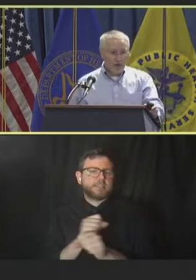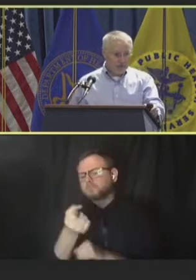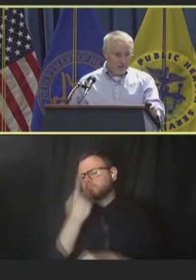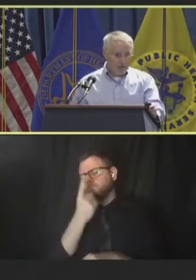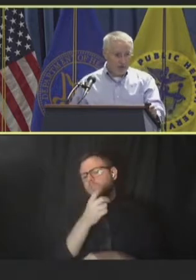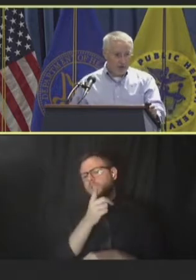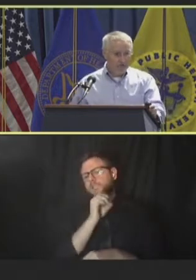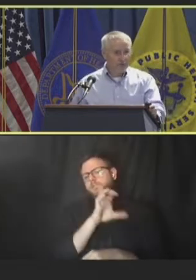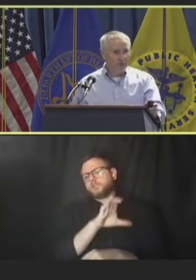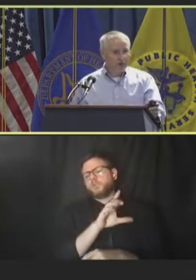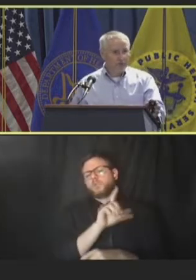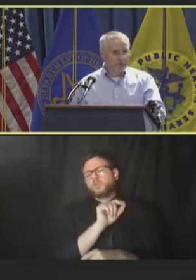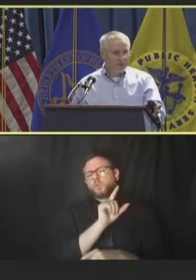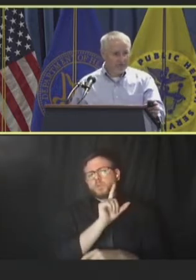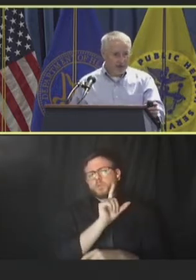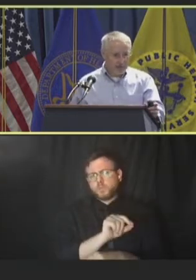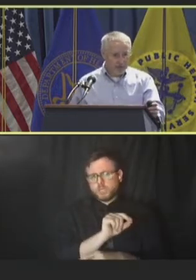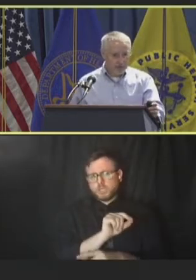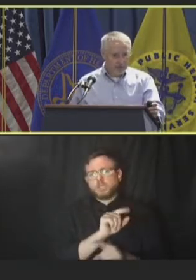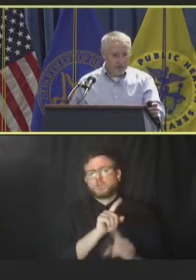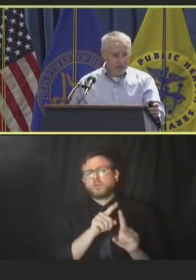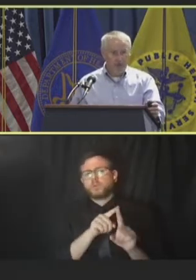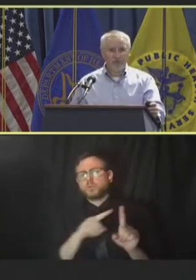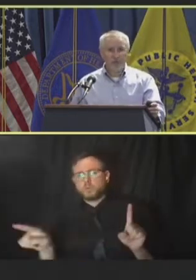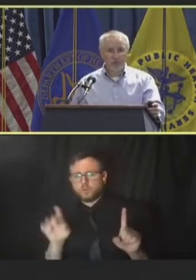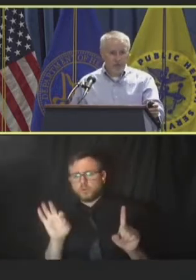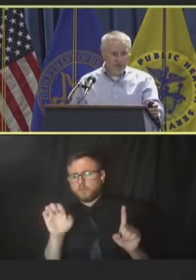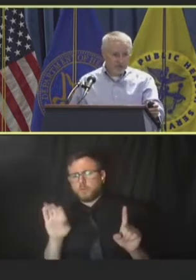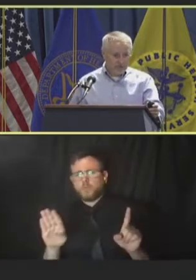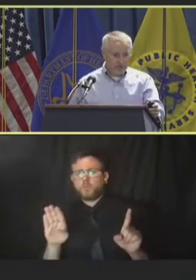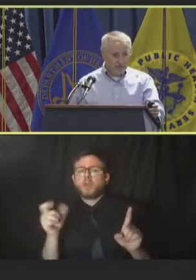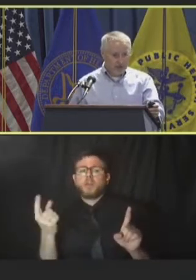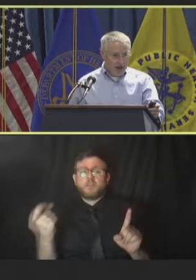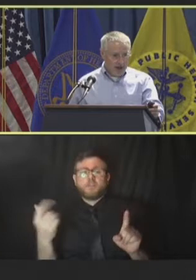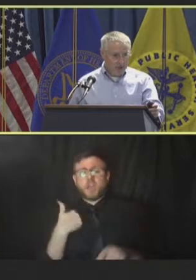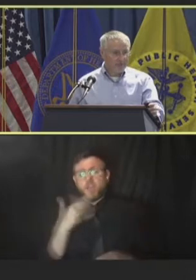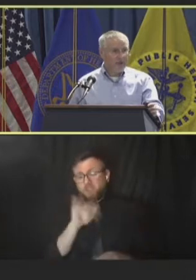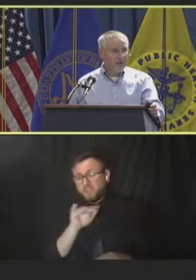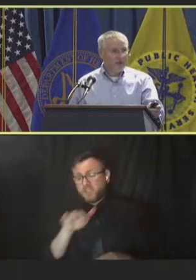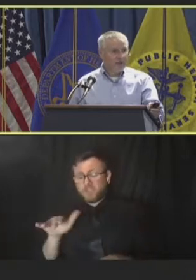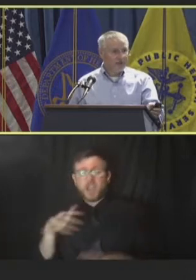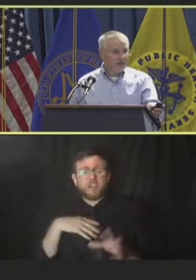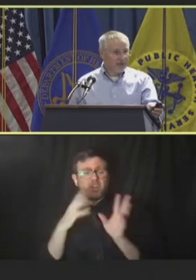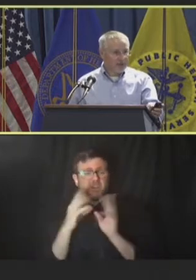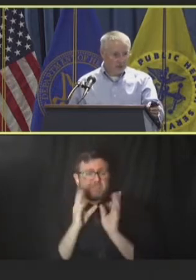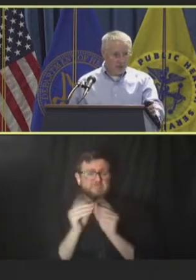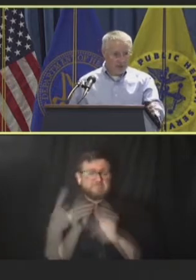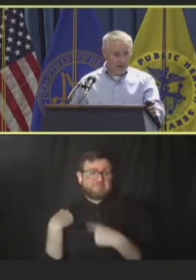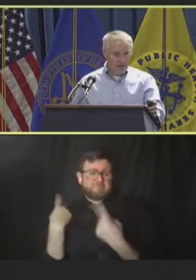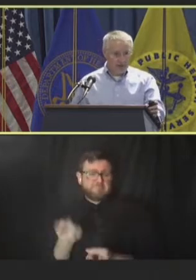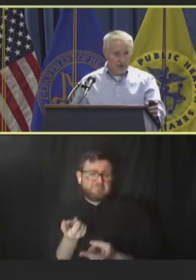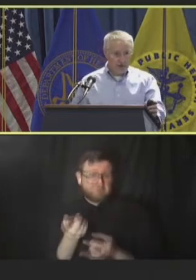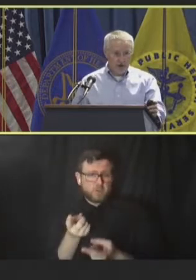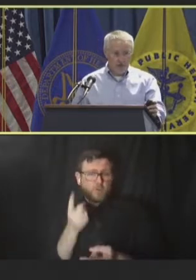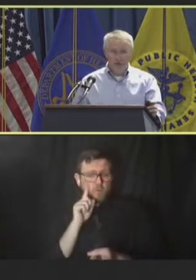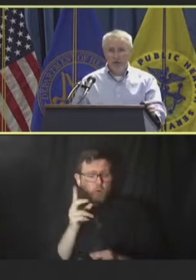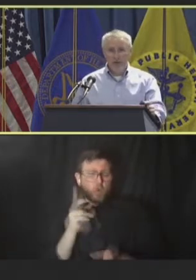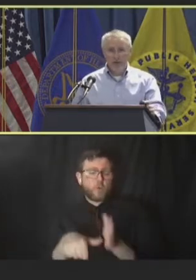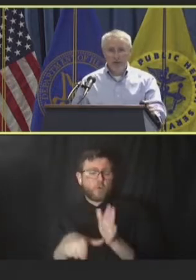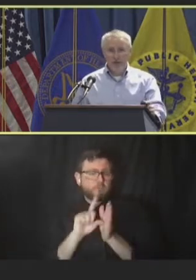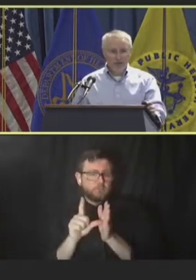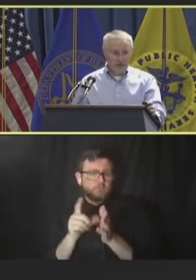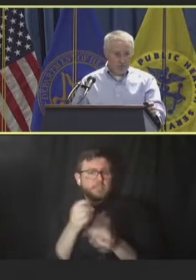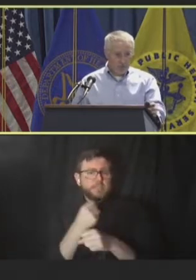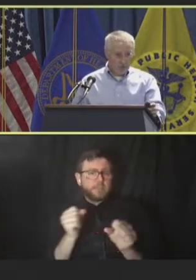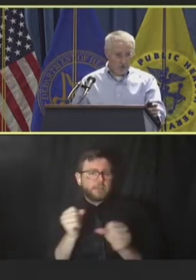through February 11th, we had 55 independent meetings to review this safety data. We had 15 joint meetings with our